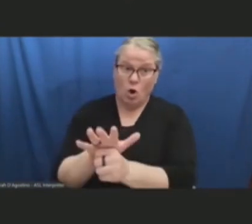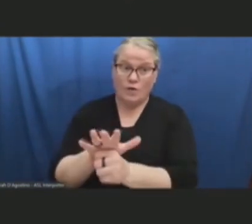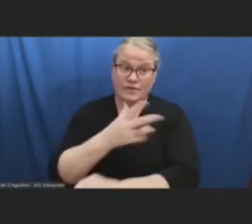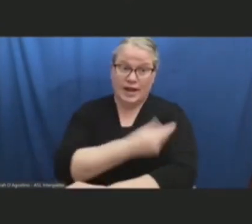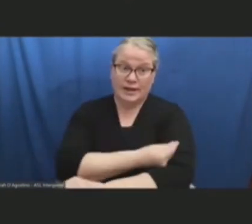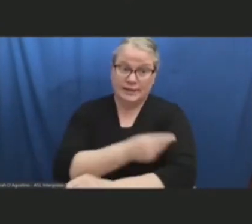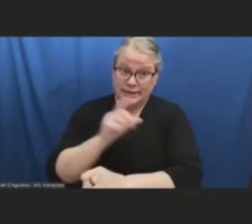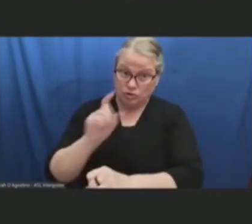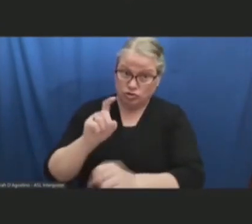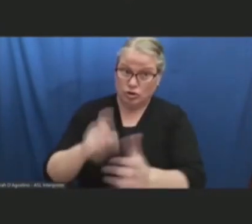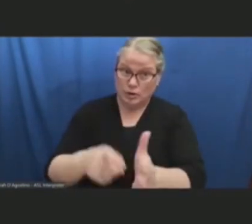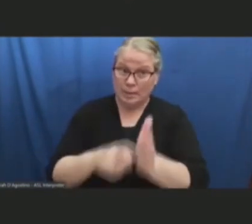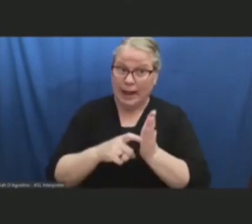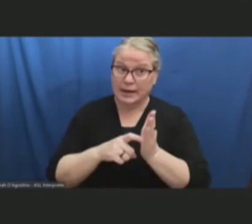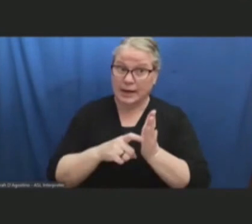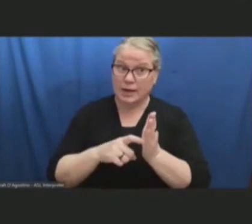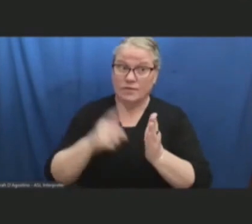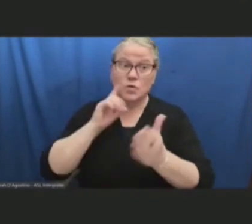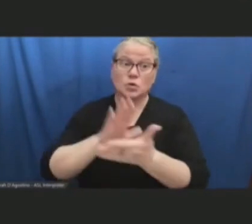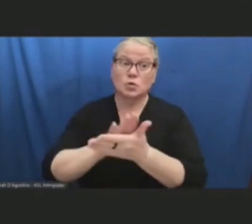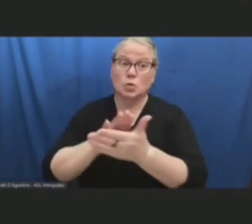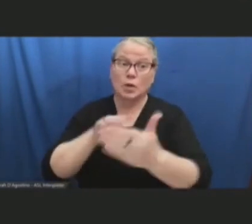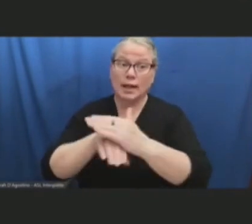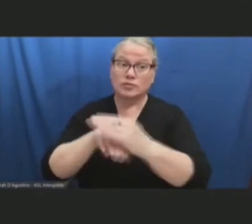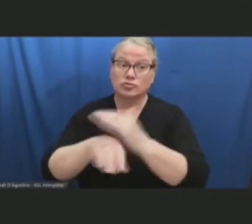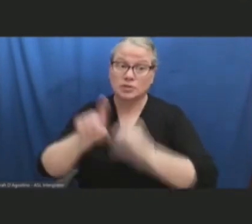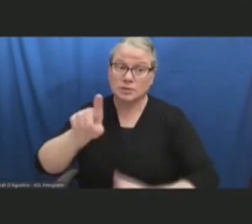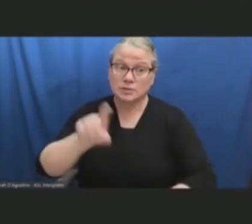mandated for entry to school?